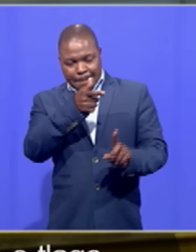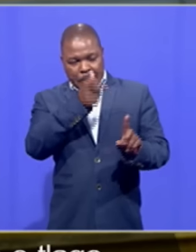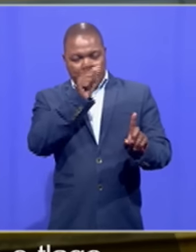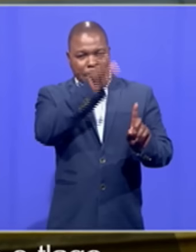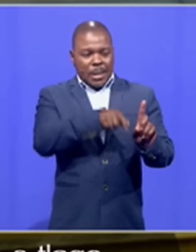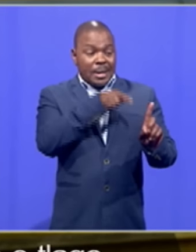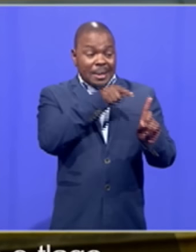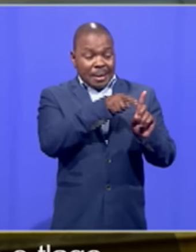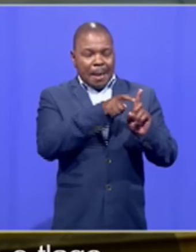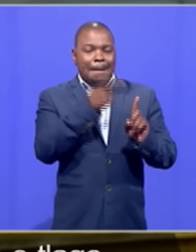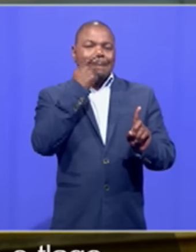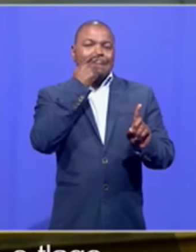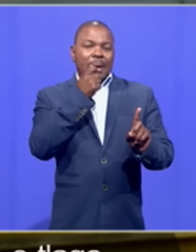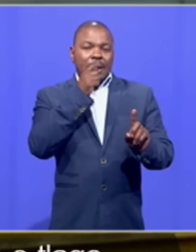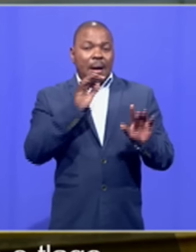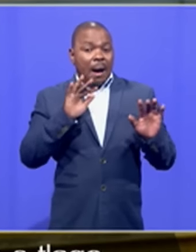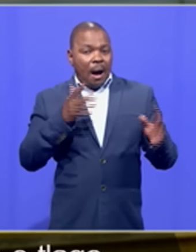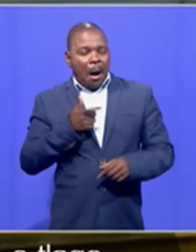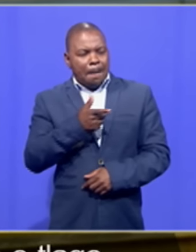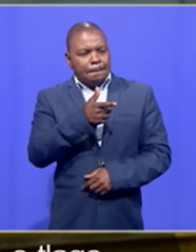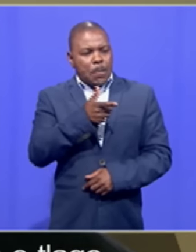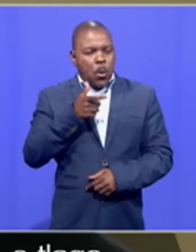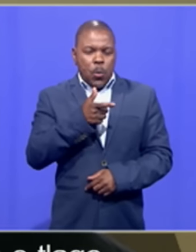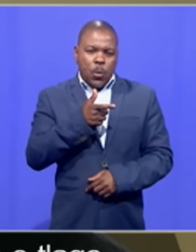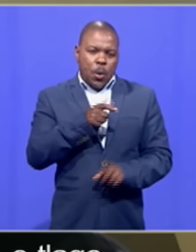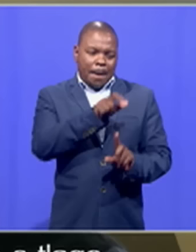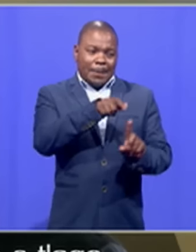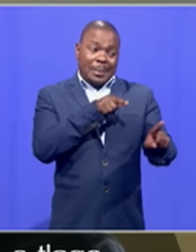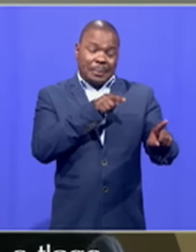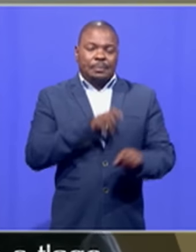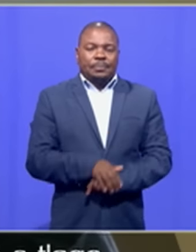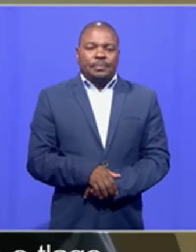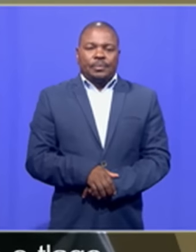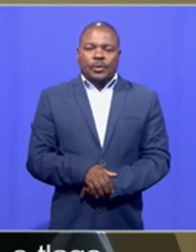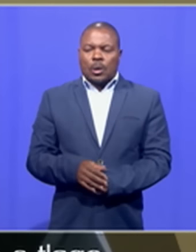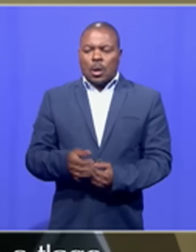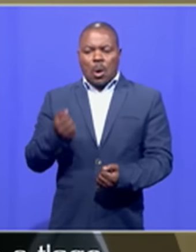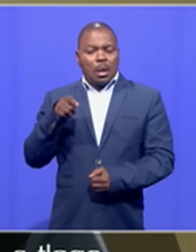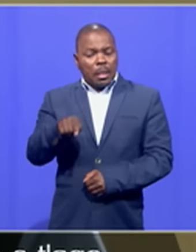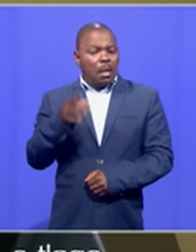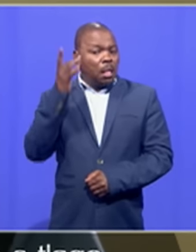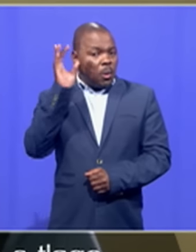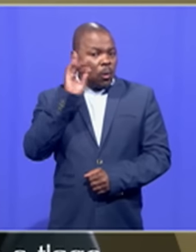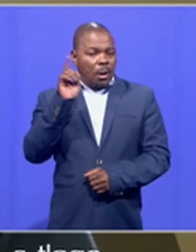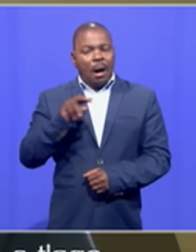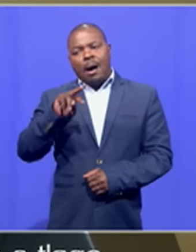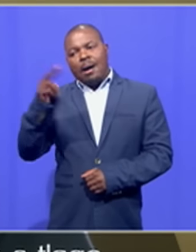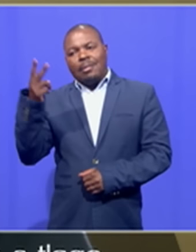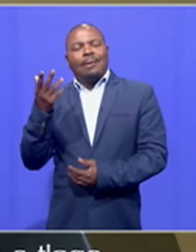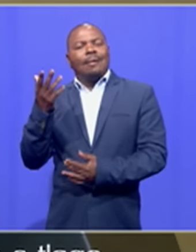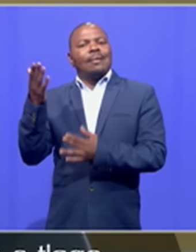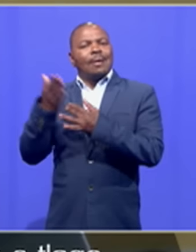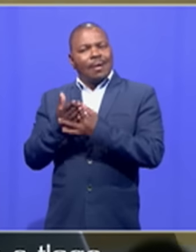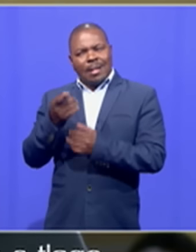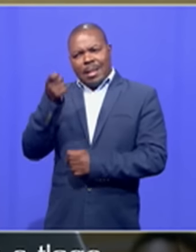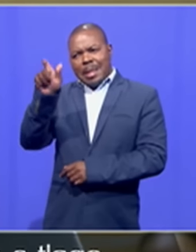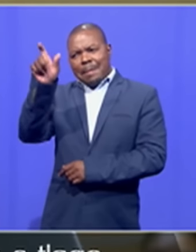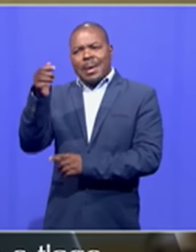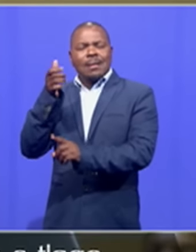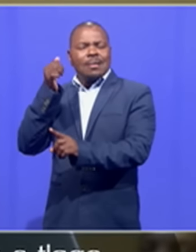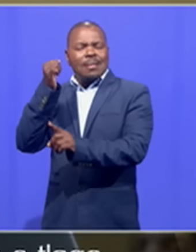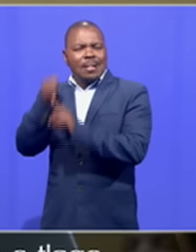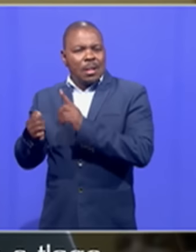male person by shooting him with a firearm. Kgorontsheko e kwile gore Shebe Mabena o na le molato o mongwe wa maiteko a polao ka